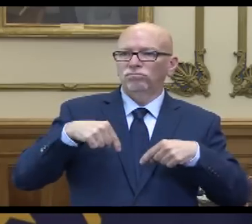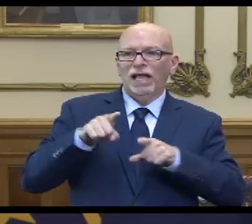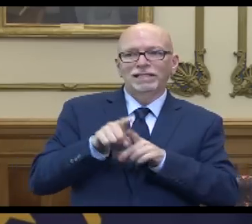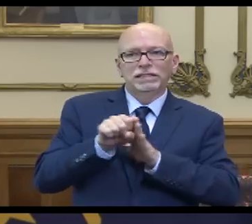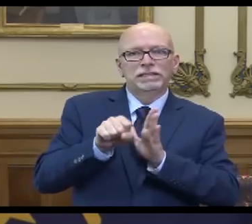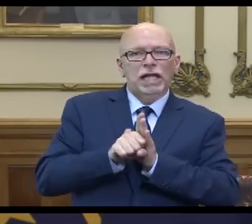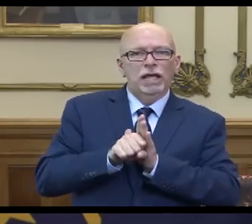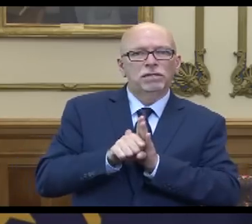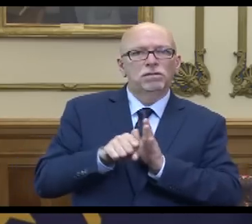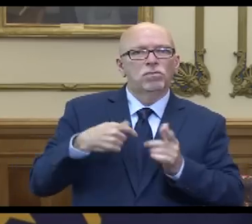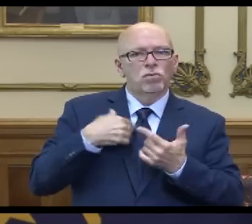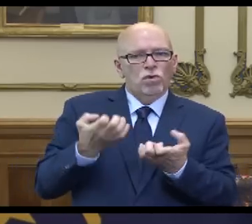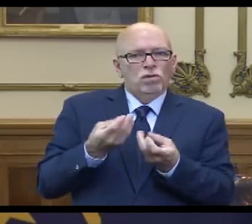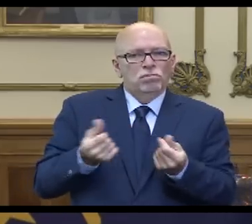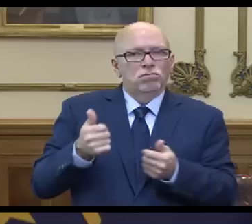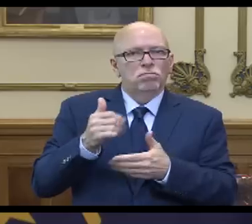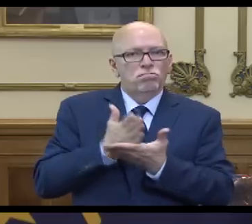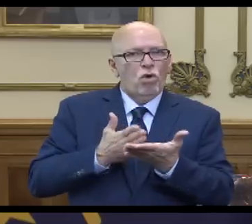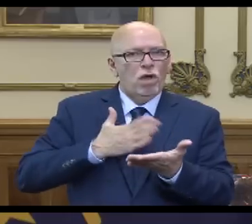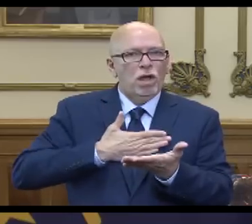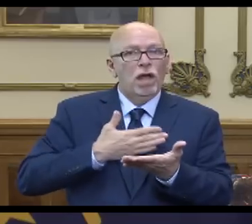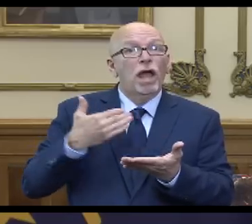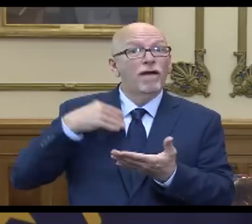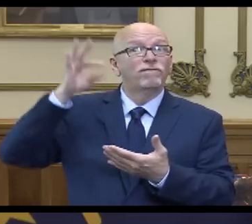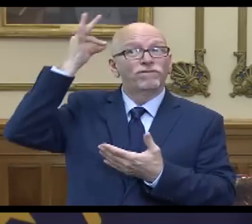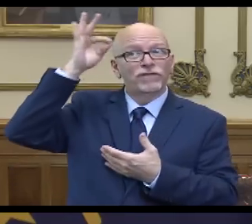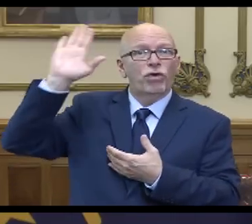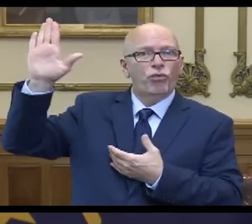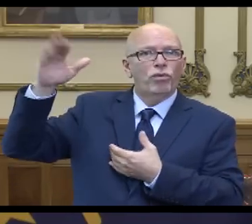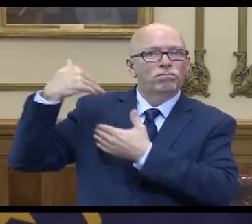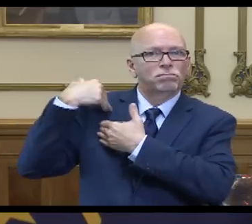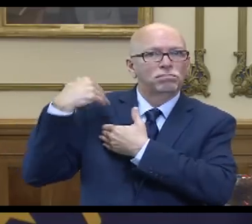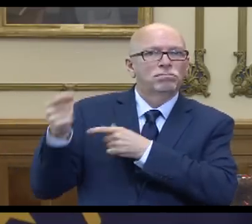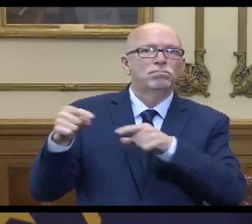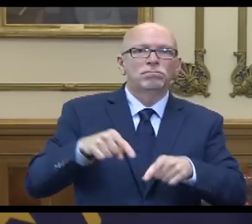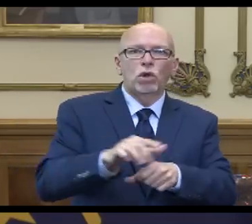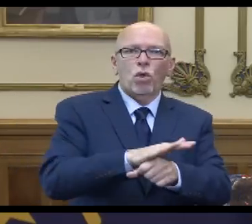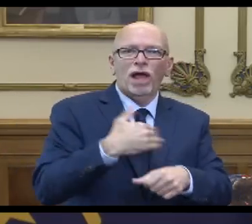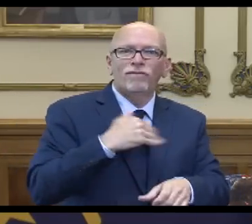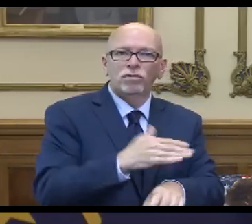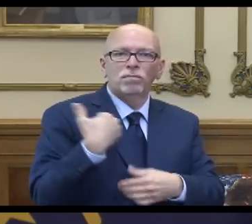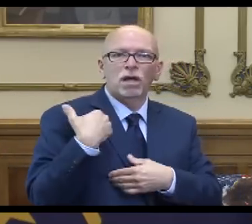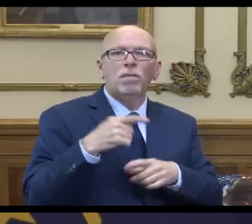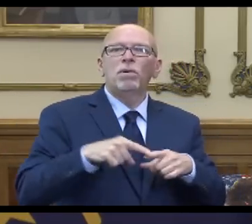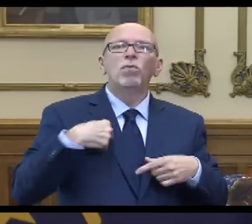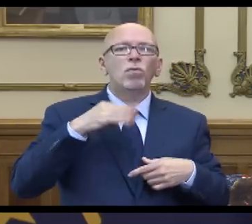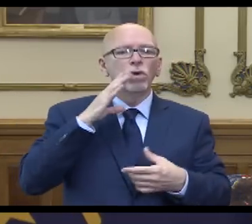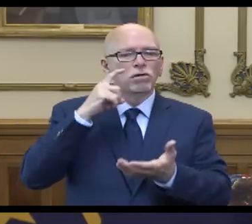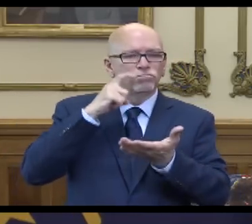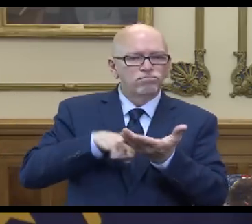state. And there is a federal component to this and there is a local component to this, but we're not only going to acknowledge or admire this